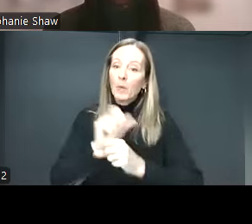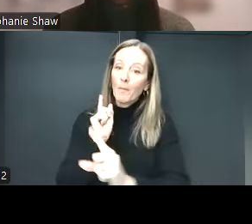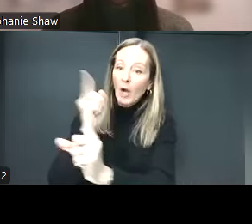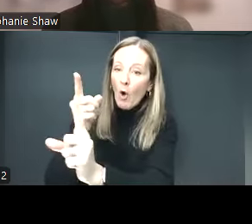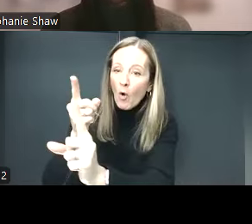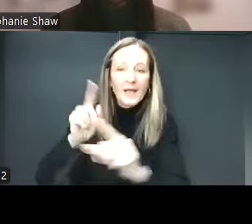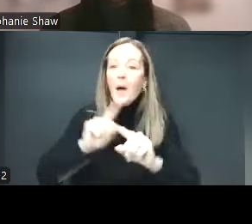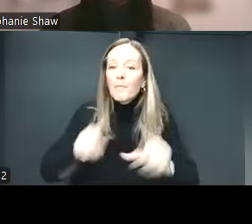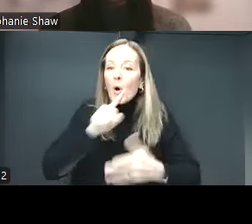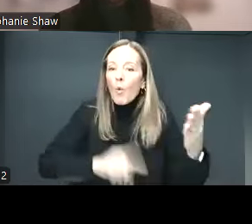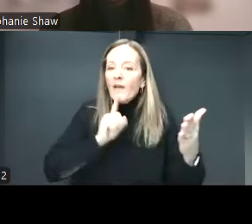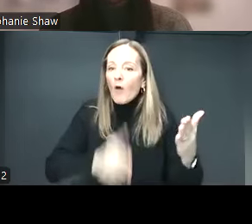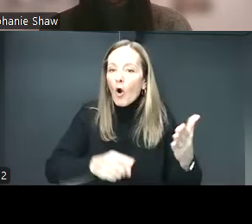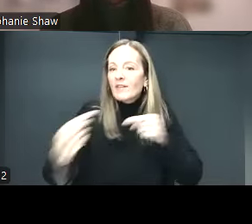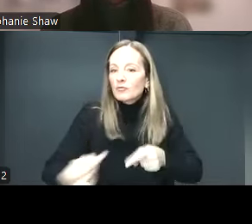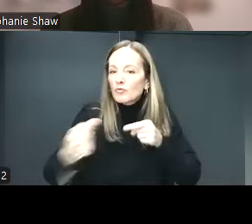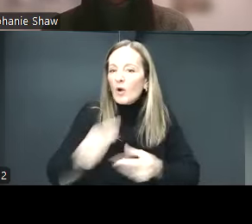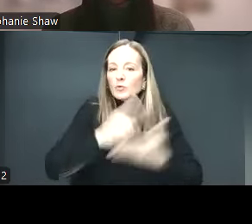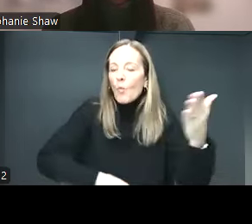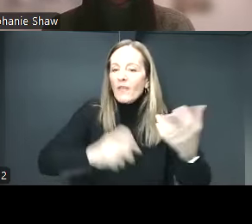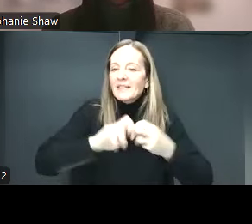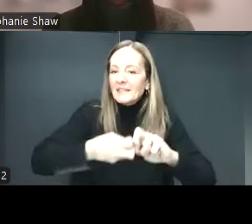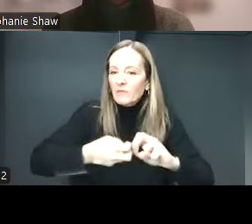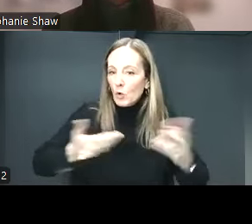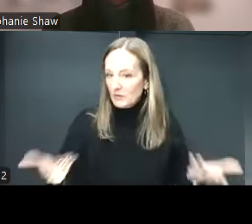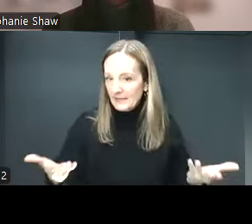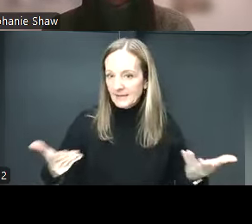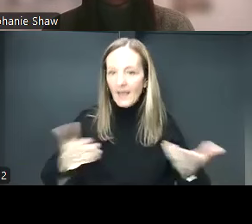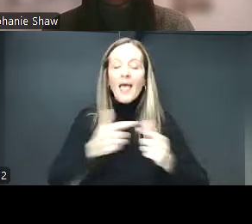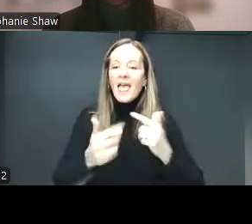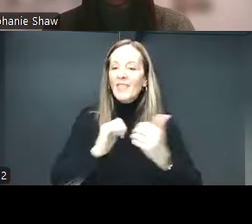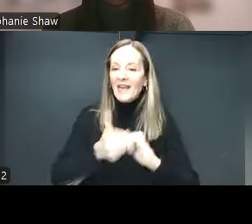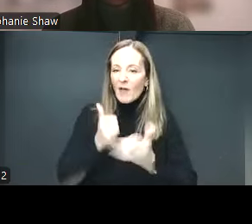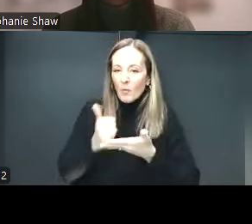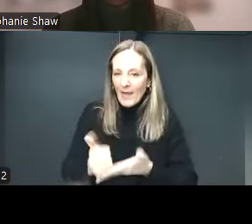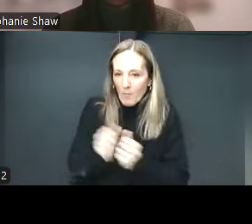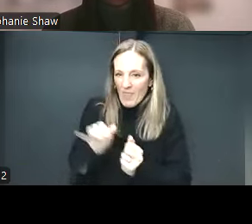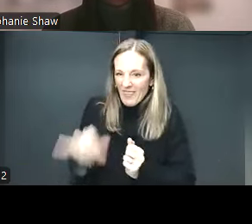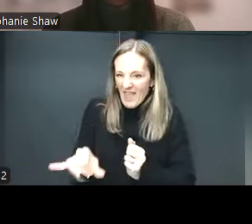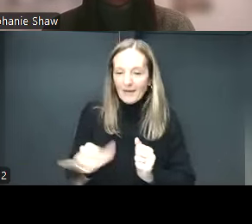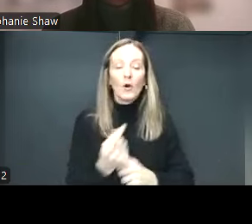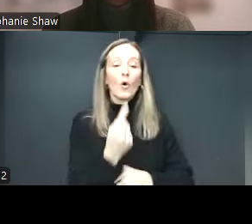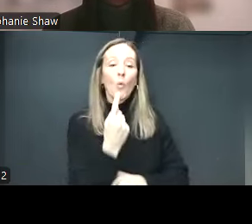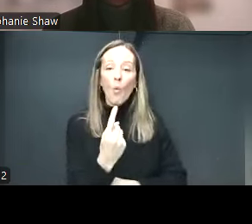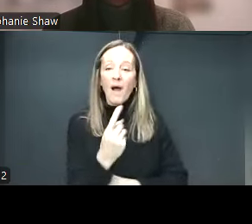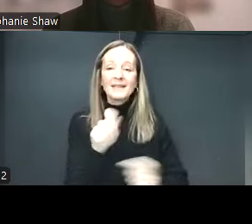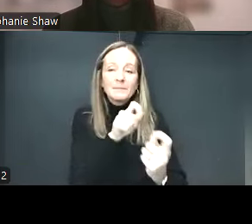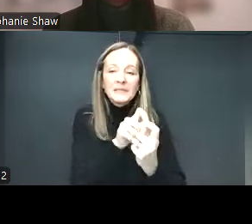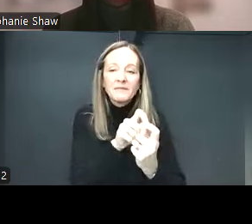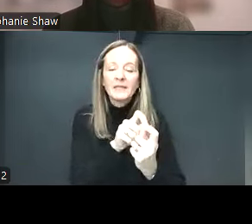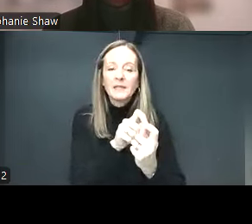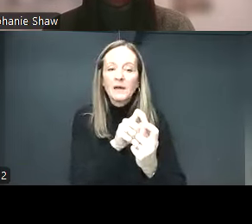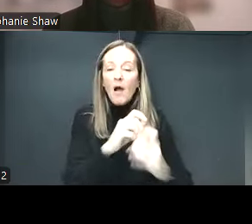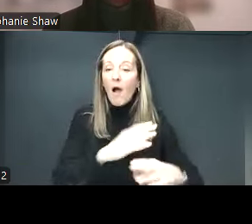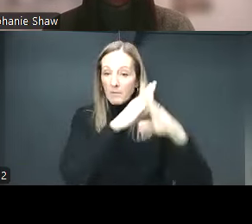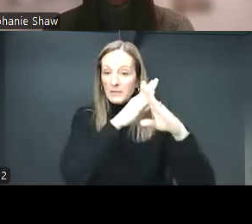the difficulties that they're really having, and then how do we help with those things? So one particular obstacle